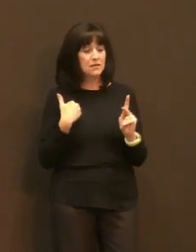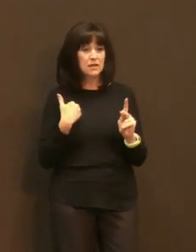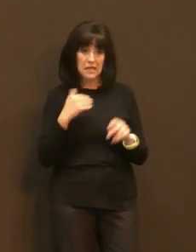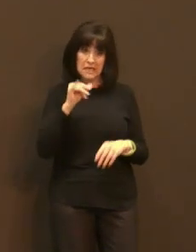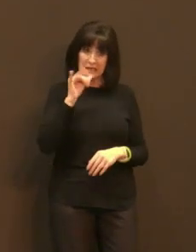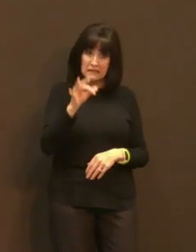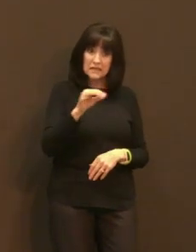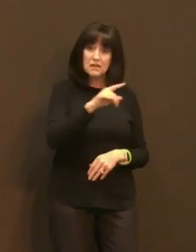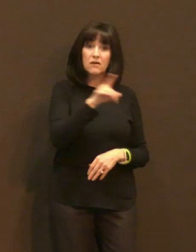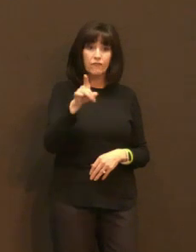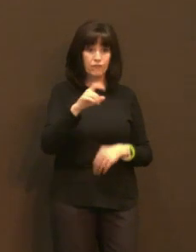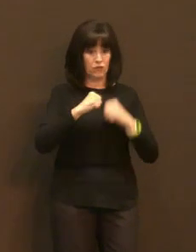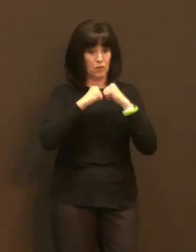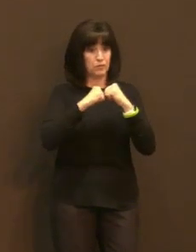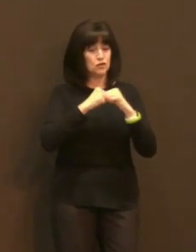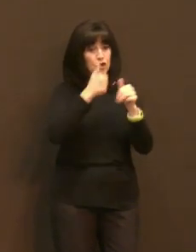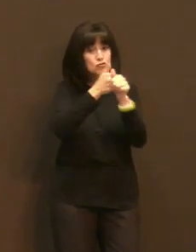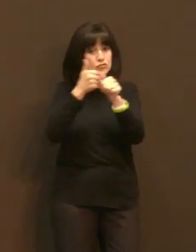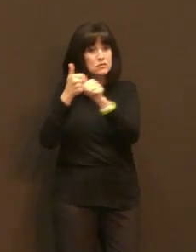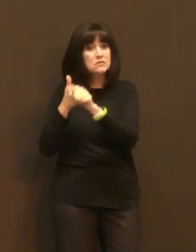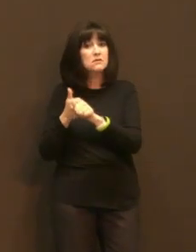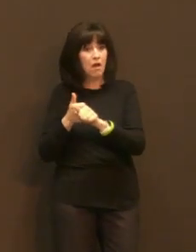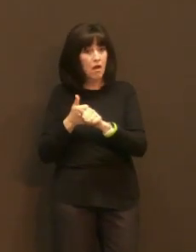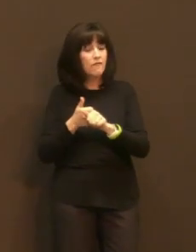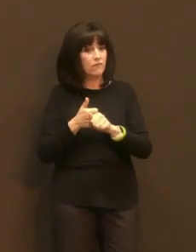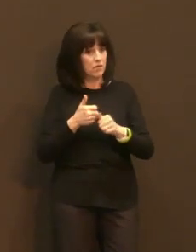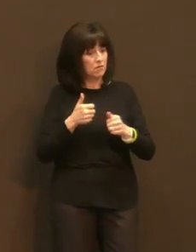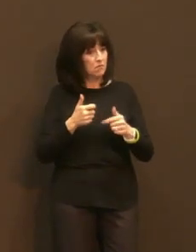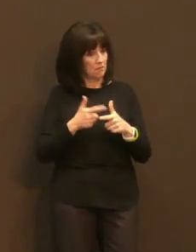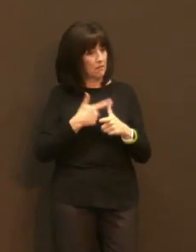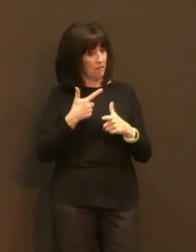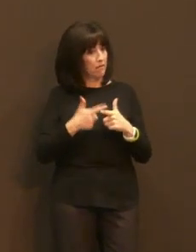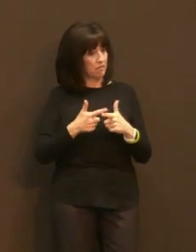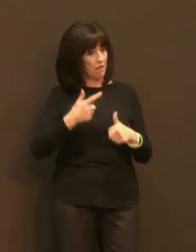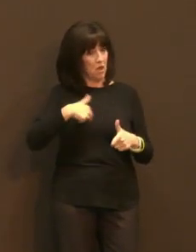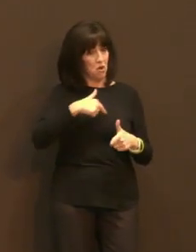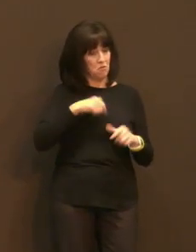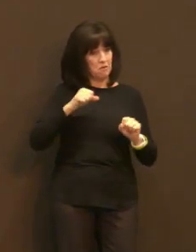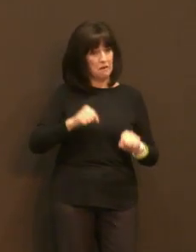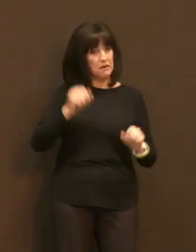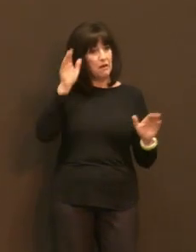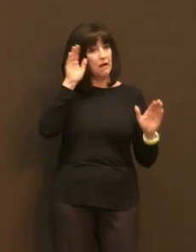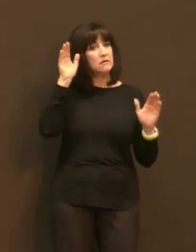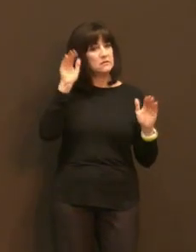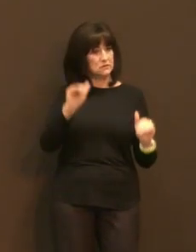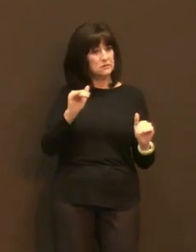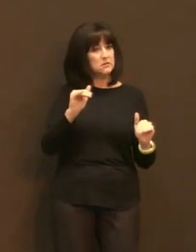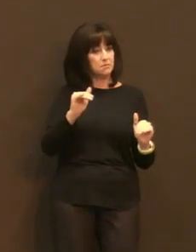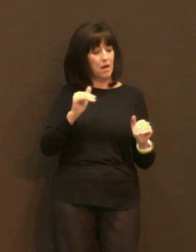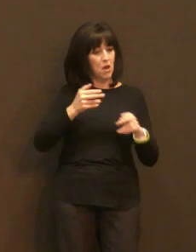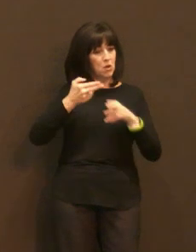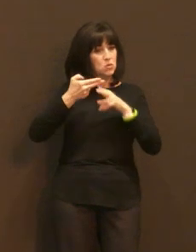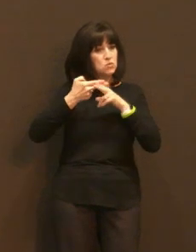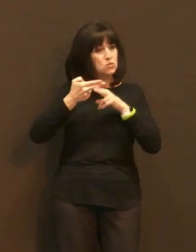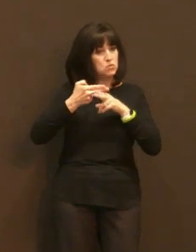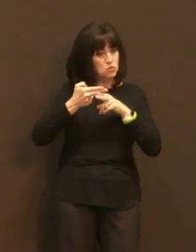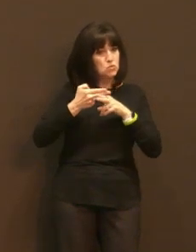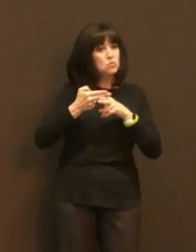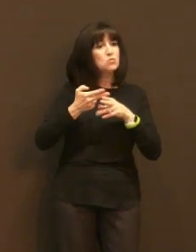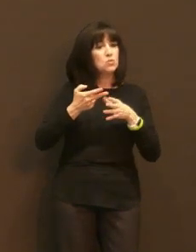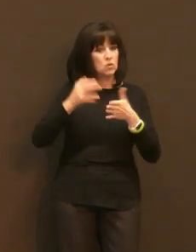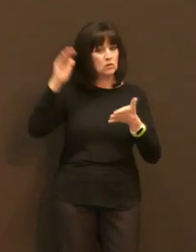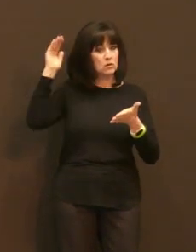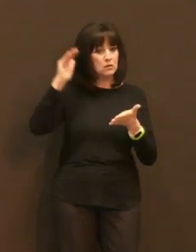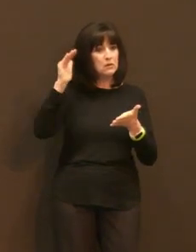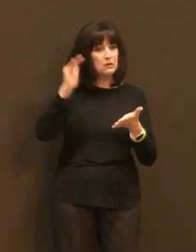point, the starting line, if you will, for reentry, where positive cases in our state are starting to flatten out